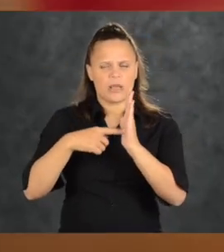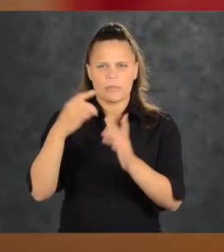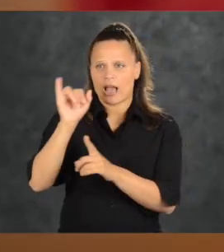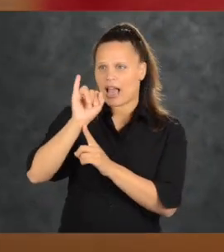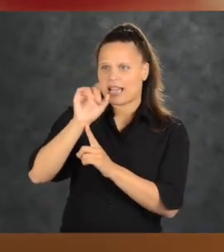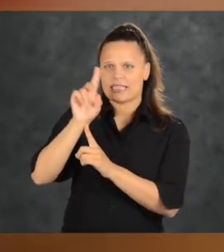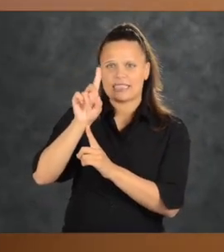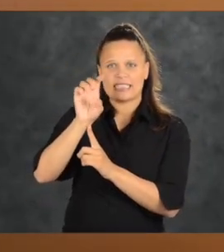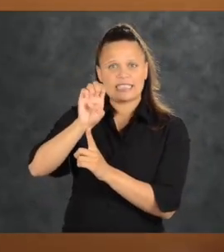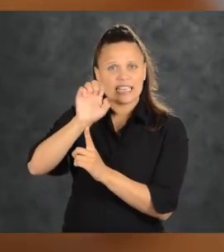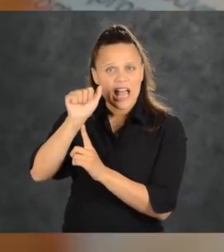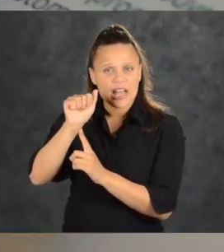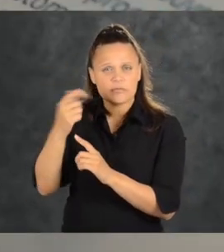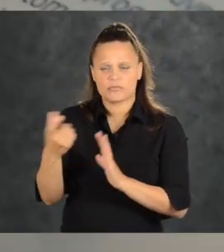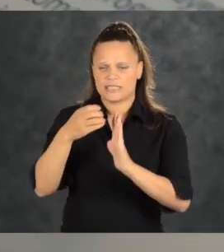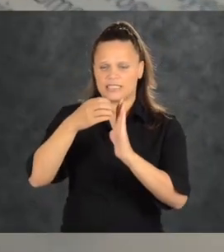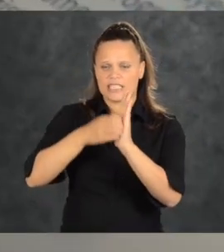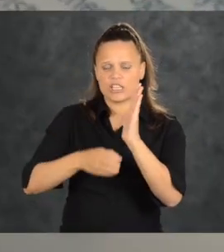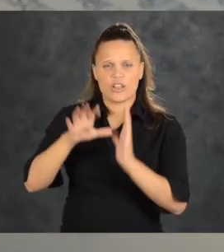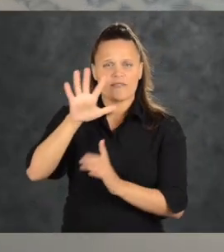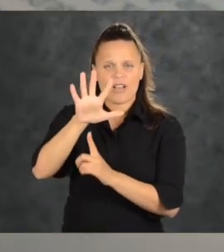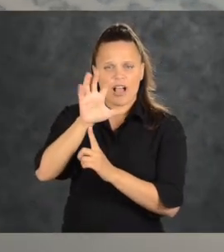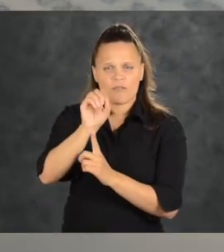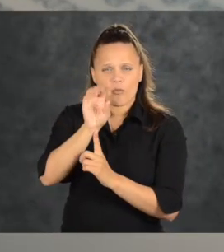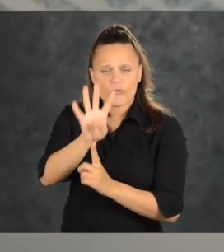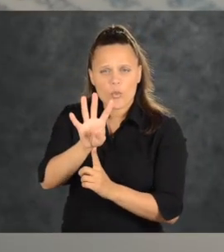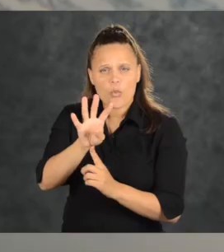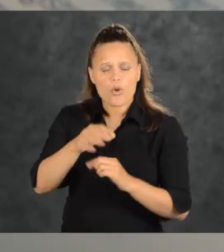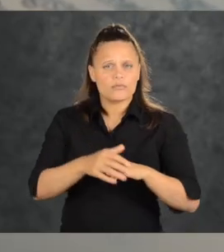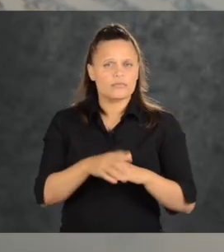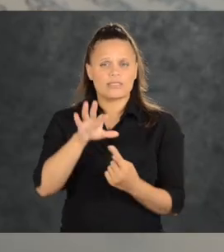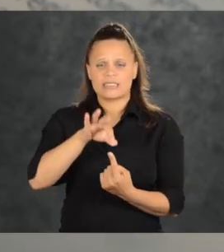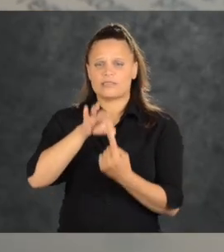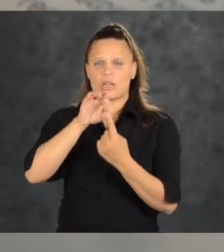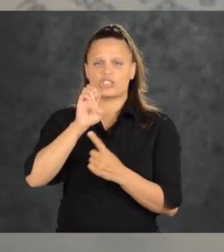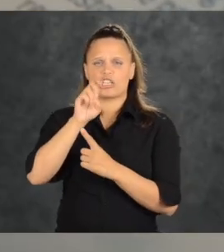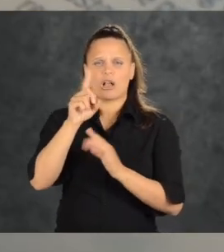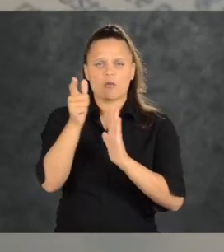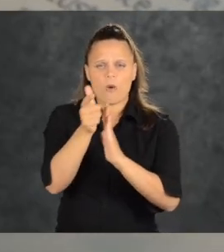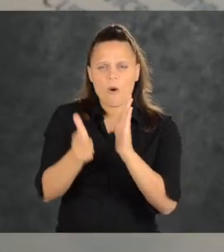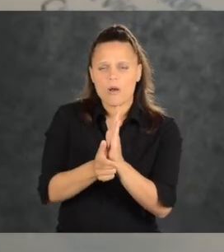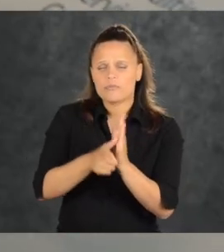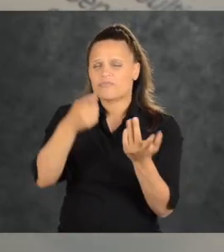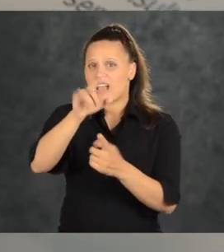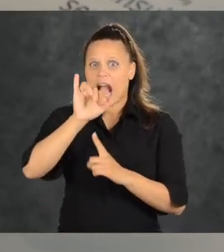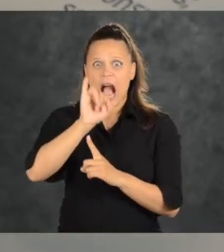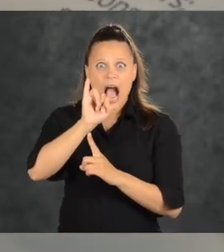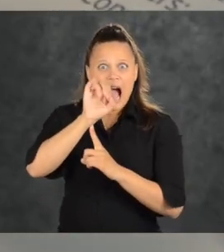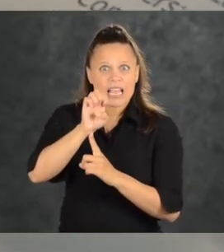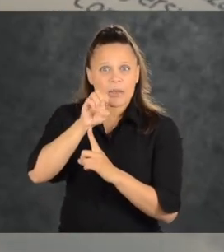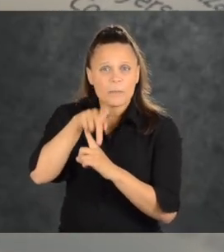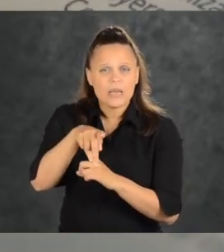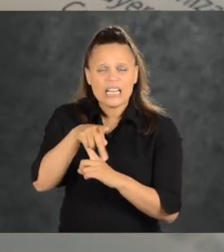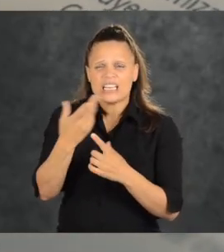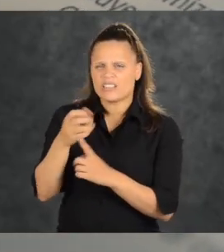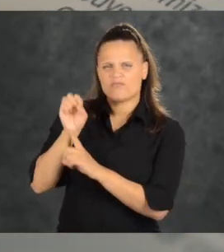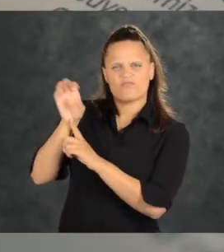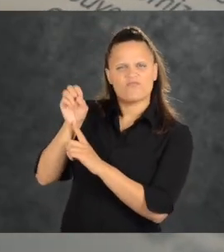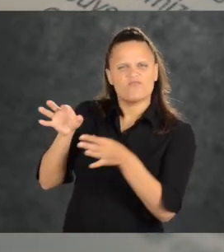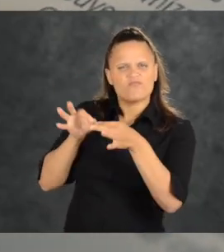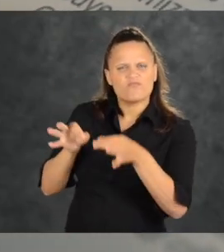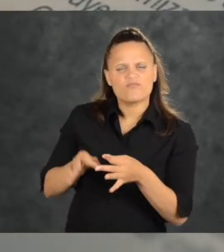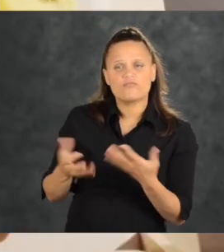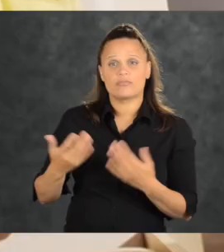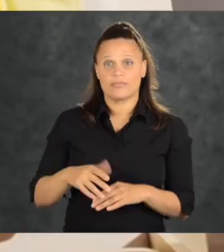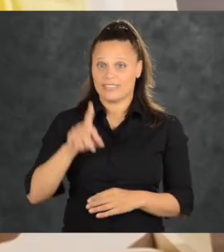through a trial period. Regular performance reviews ensure the placement is successful. If the candidate excels, they move from a trial position to regular